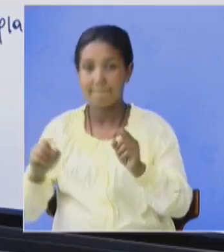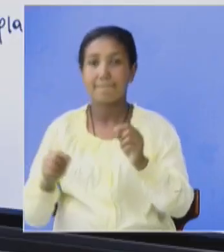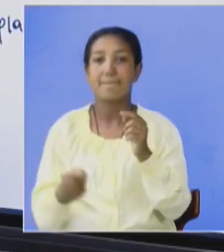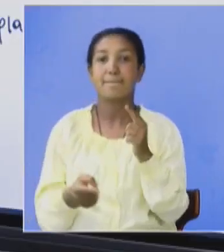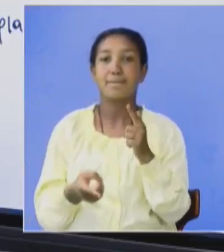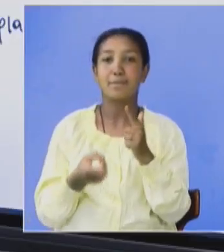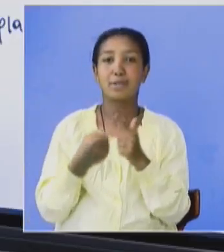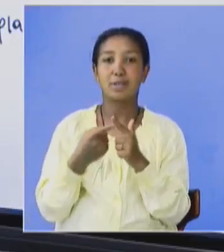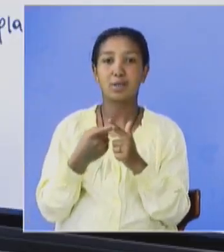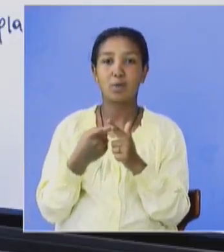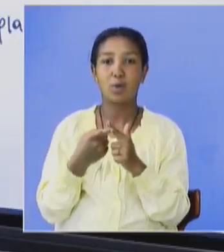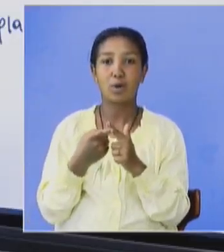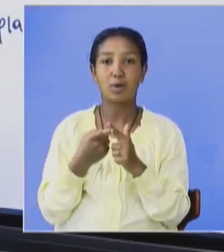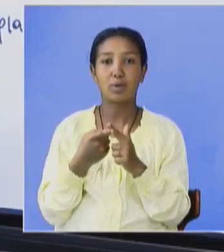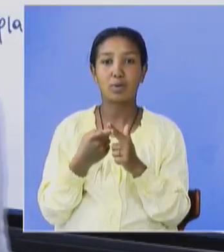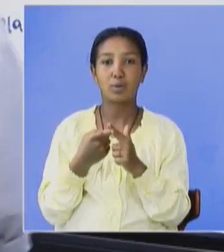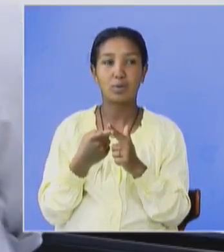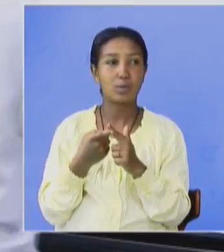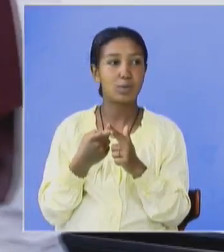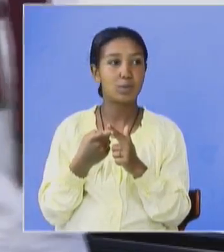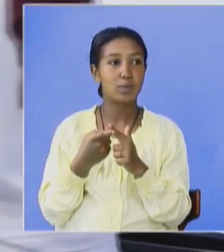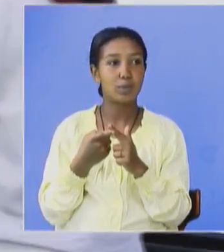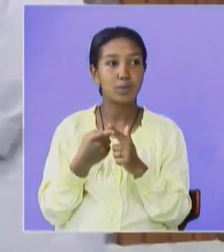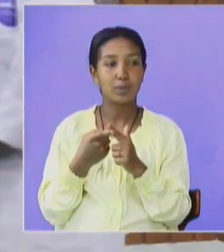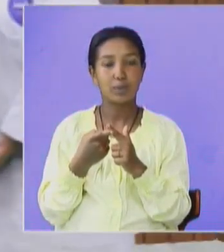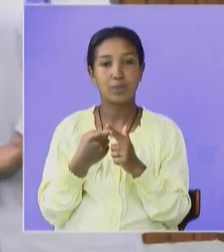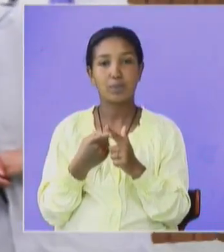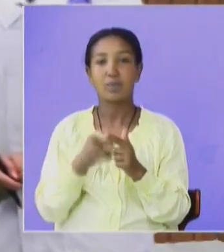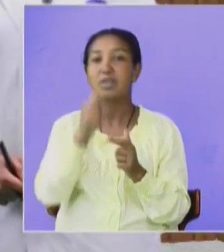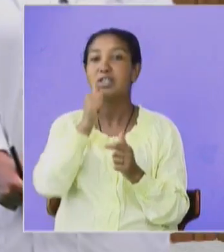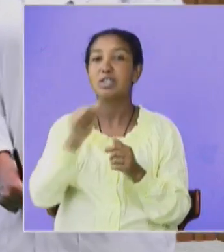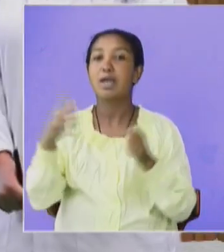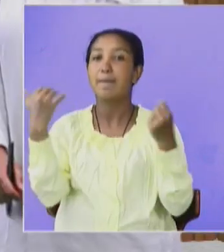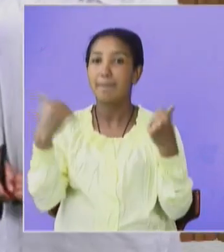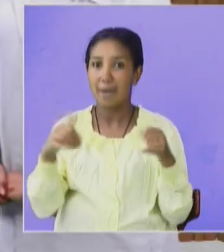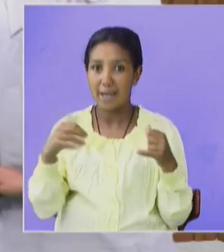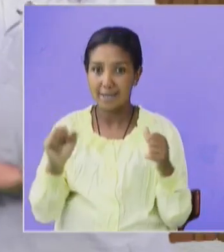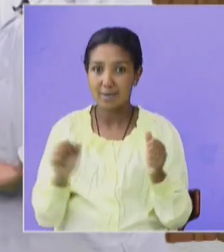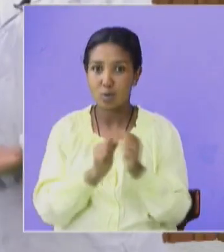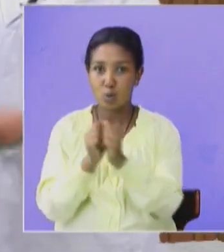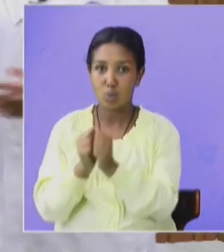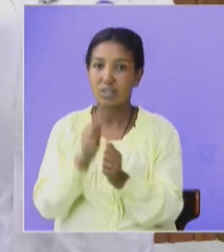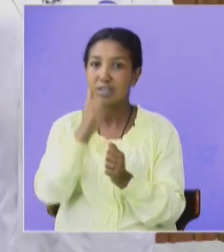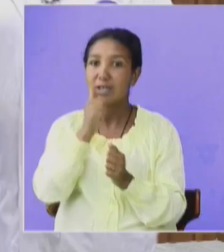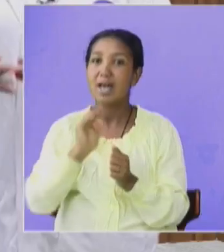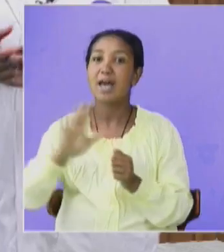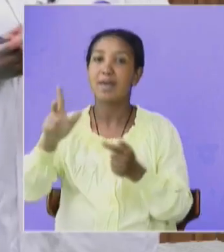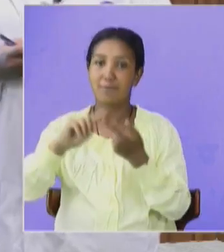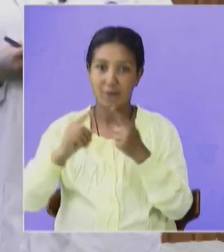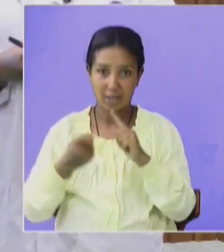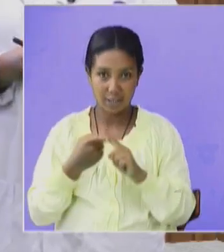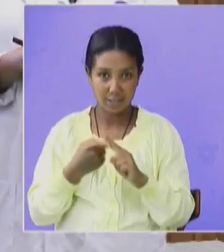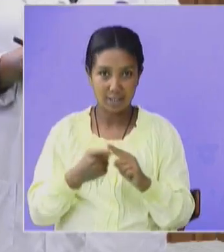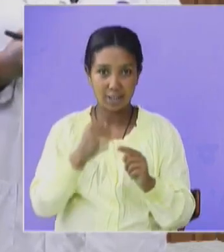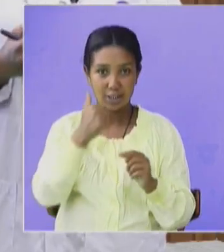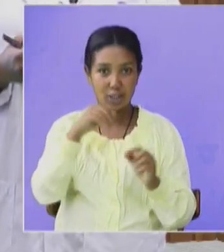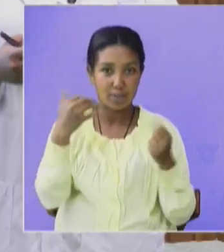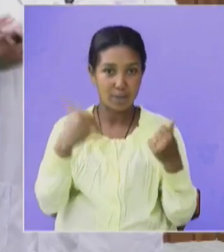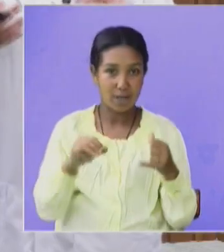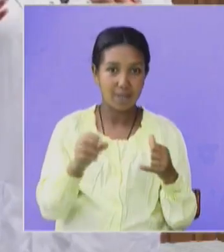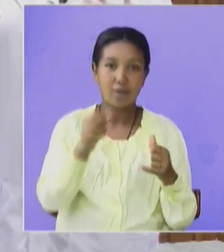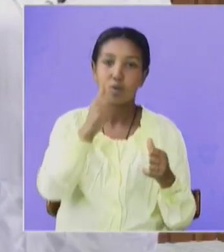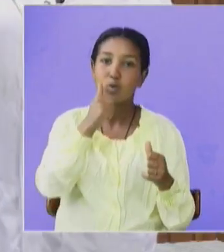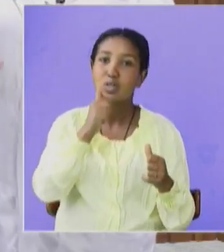here is question number 2. She plays with her friends. She play